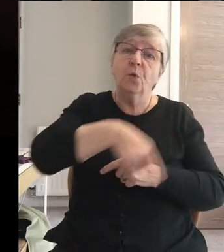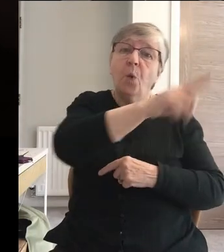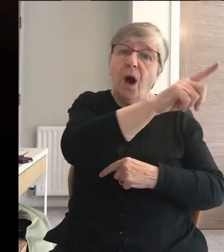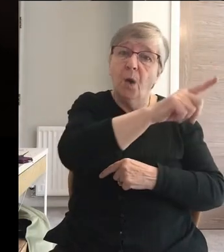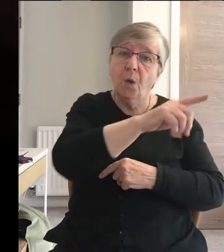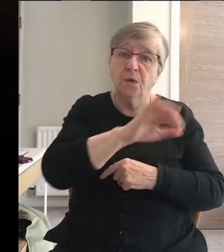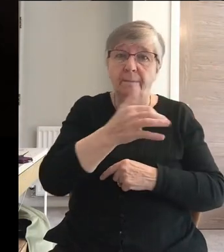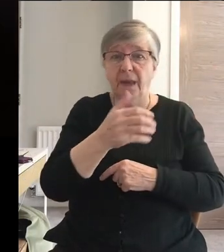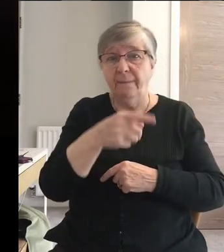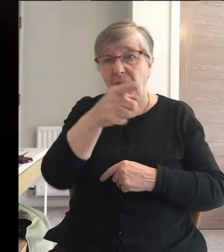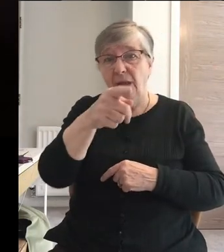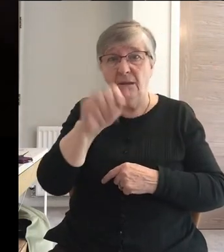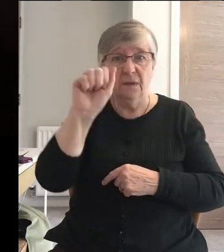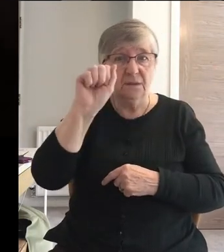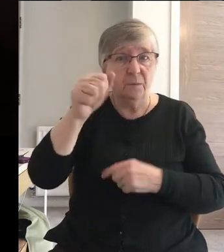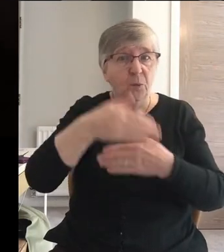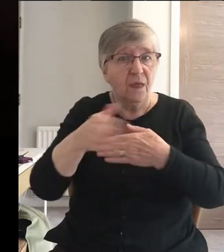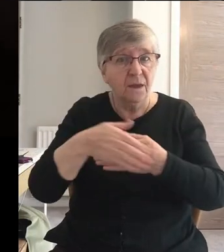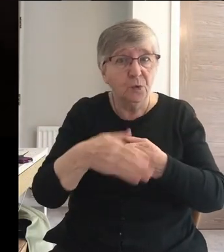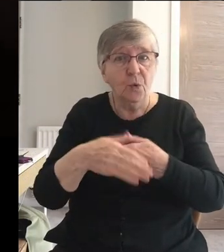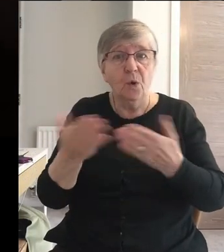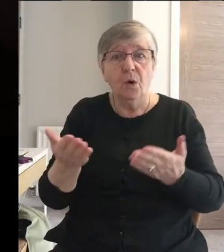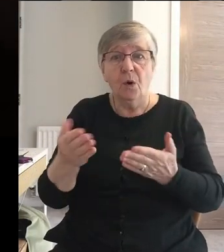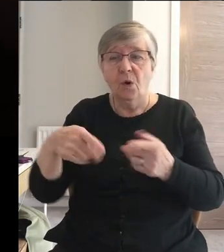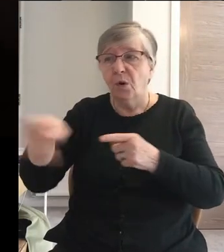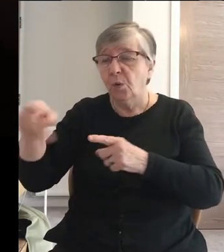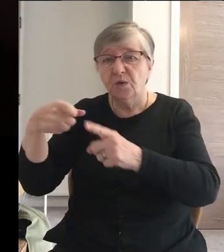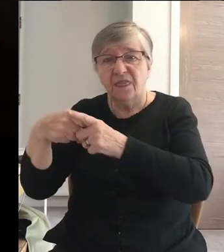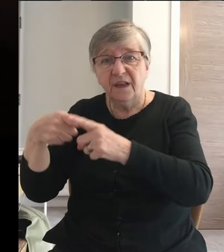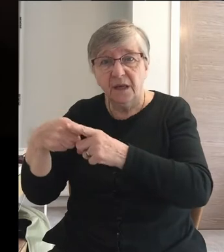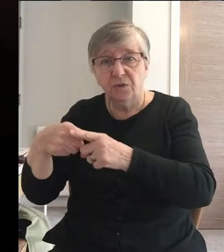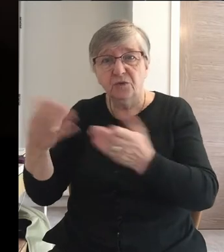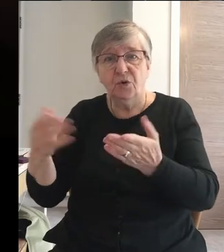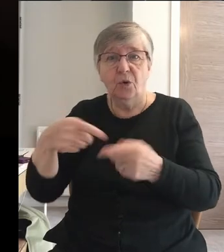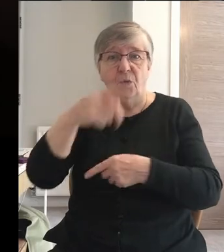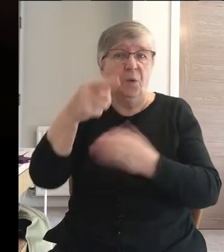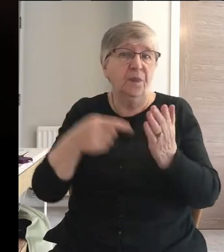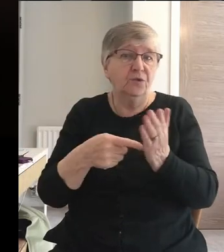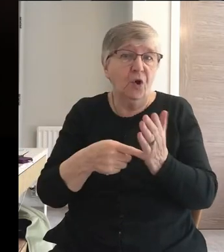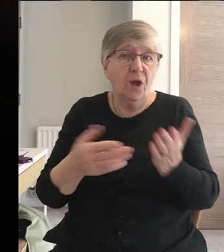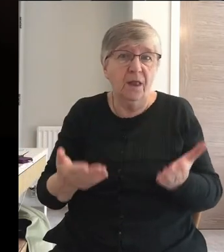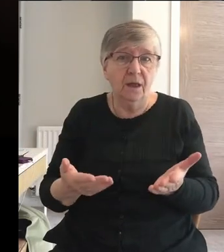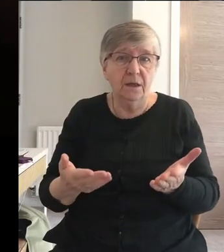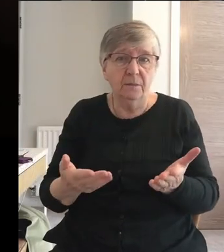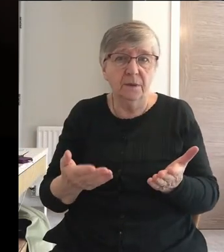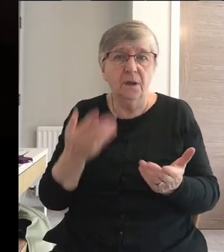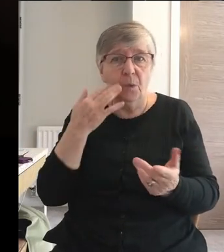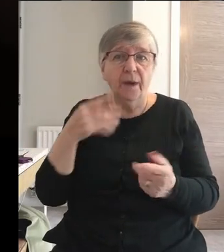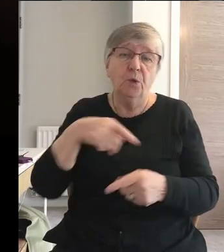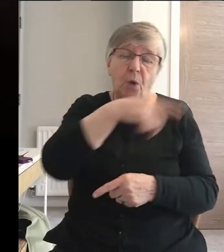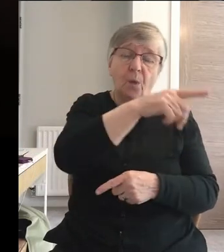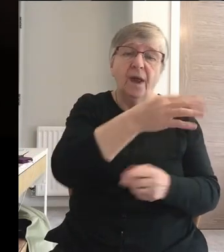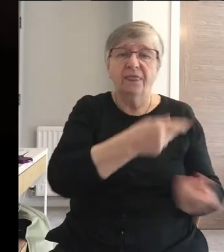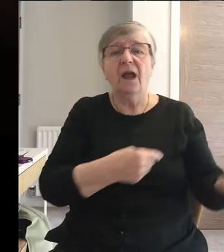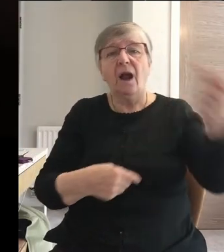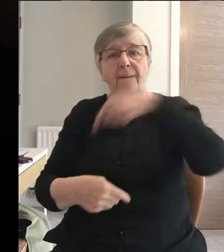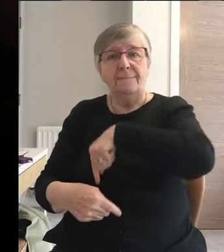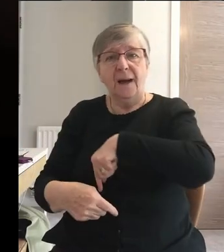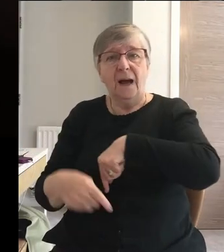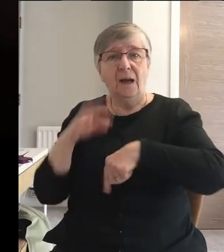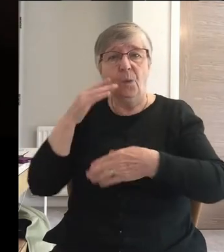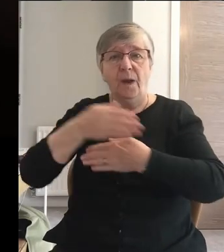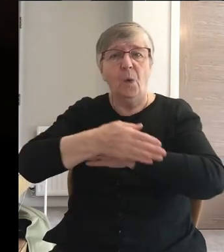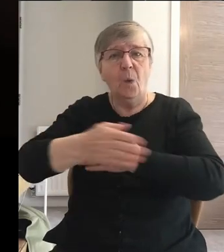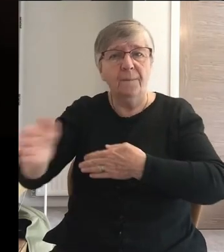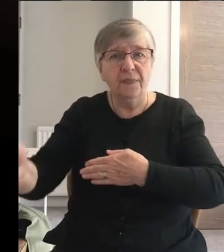some reason. Maybe you've gone to answer the door or gone to see something in the kitchen, maybe you've gone to the loo. And after you've been away for a wee while, you come back in and as you